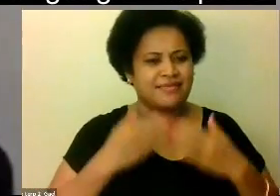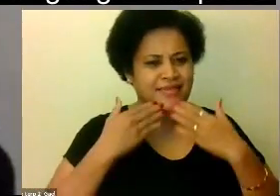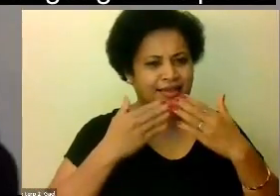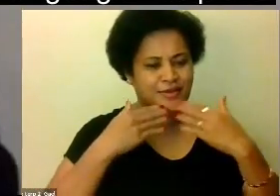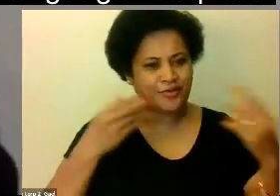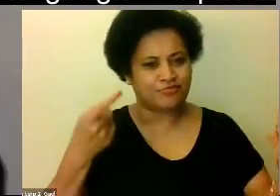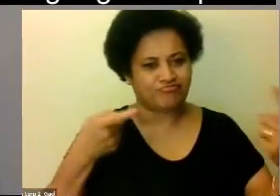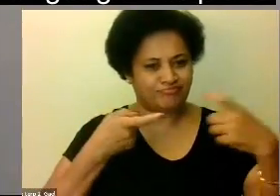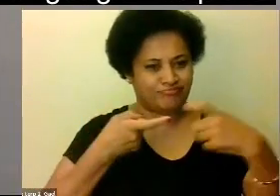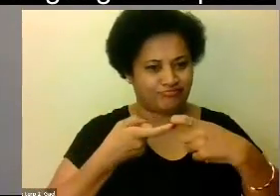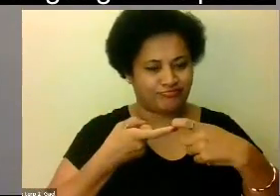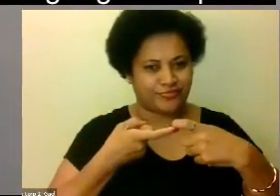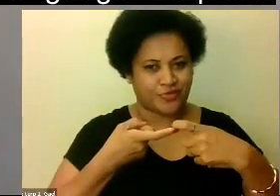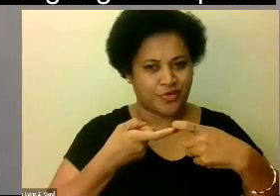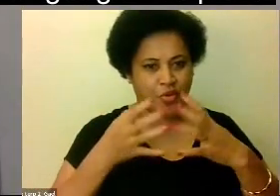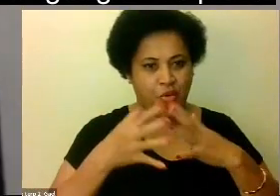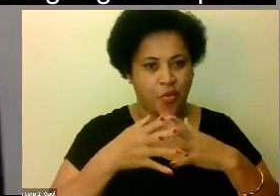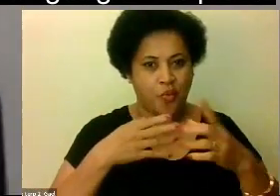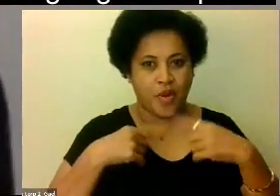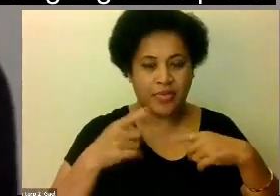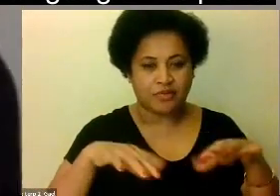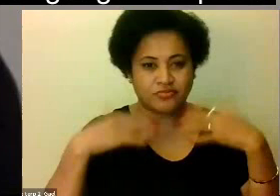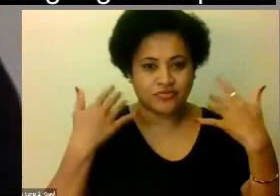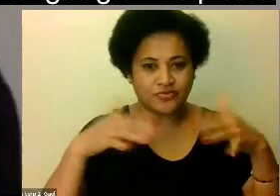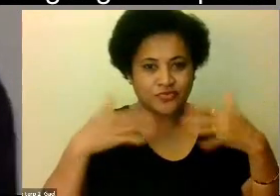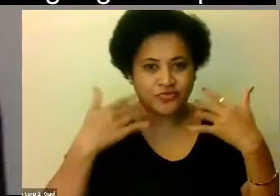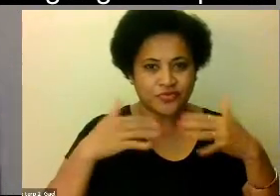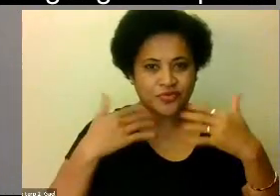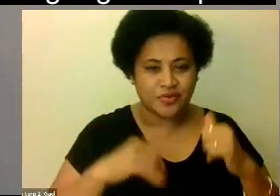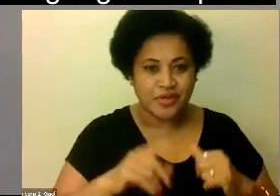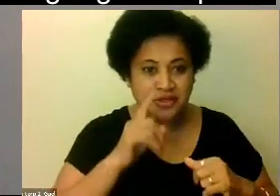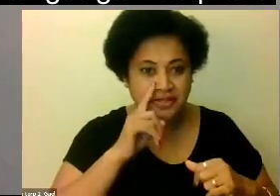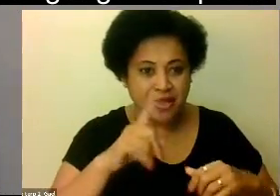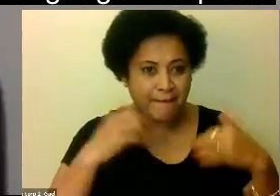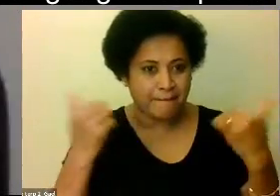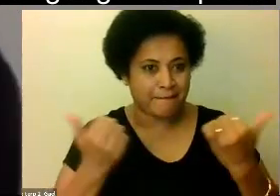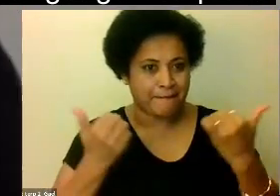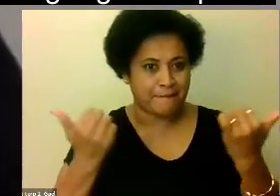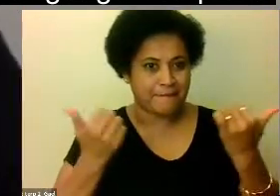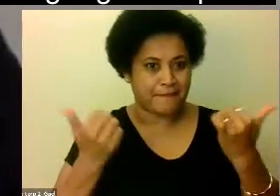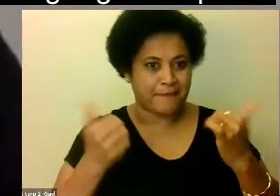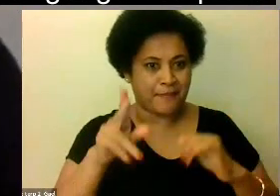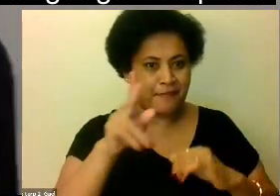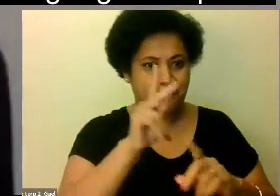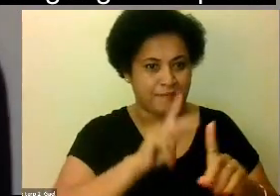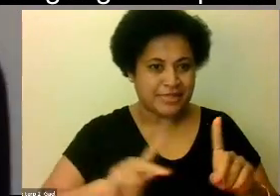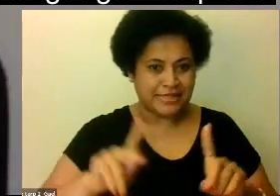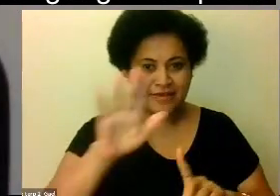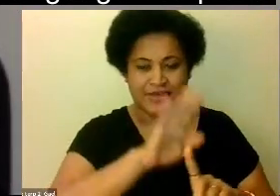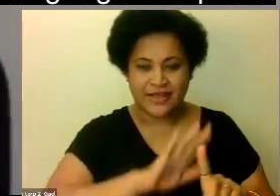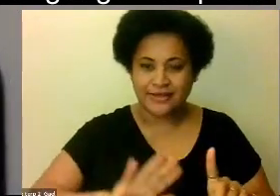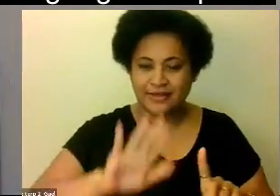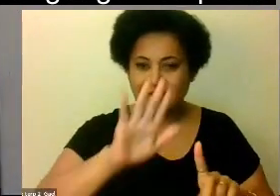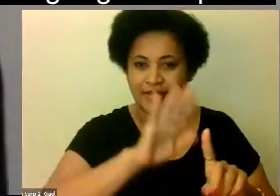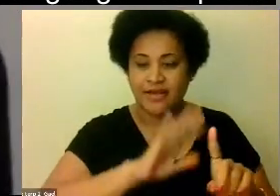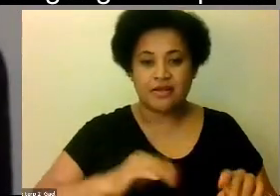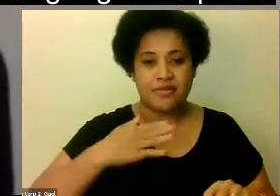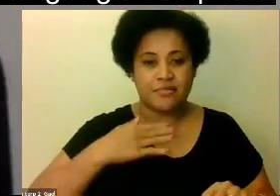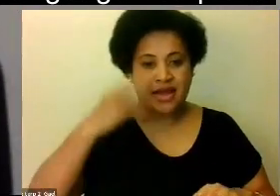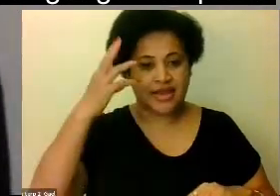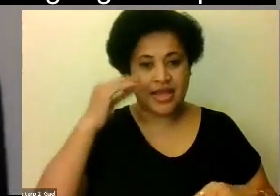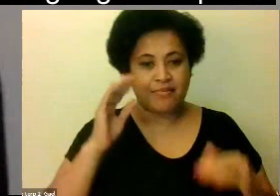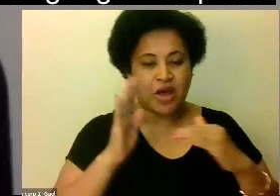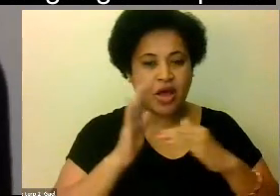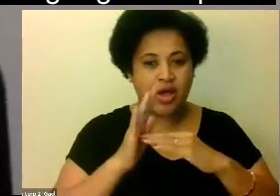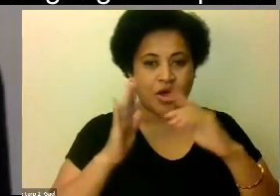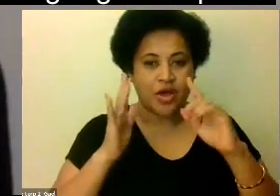It's great to see so many of you signing in from the Pacific and beyond. So my name is Zoe Victoria